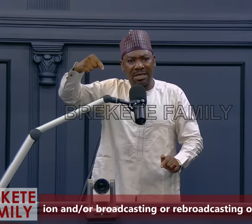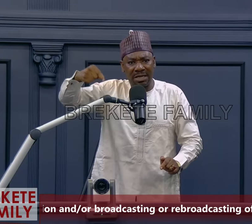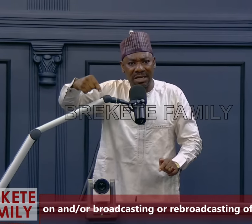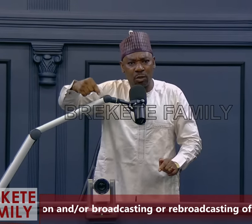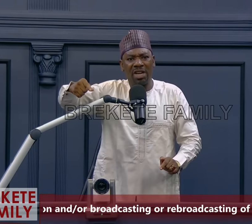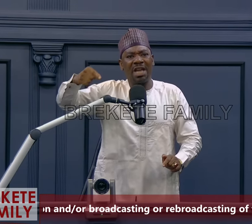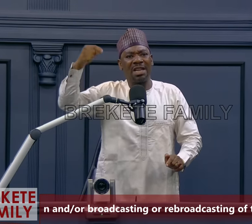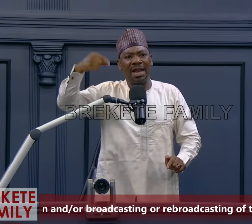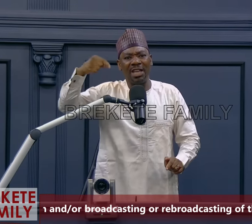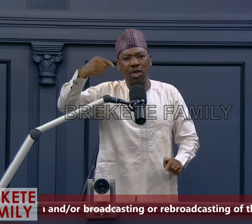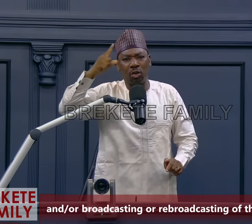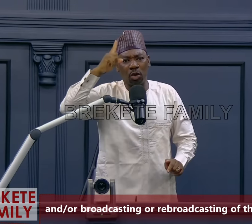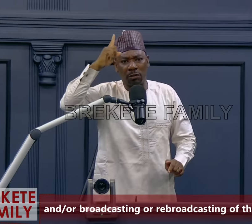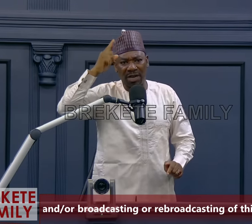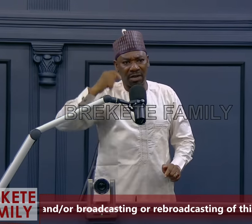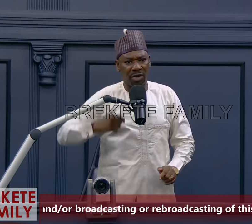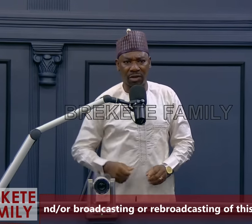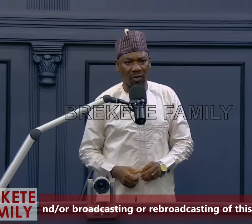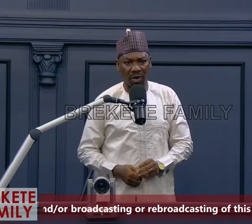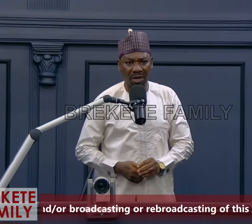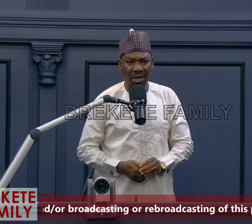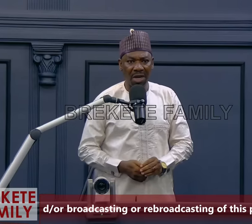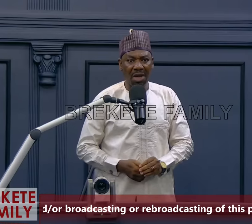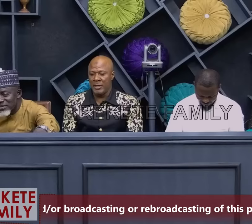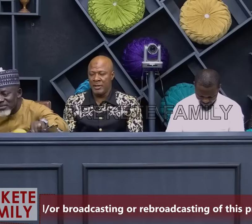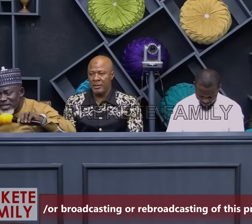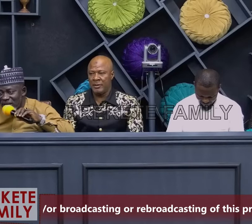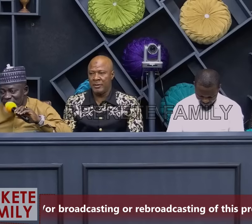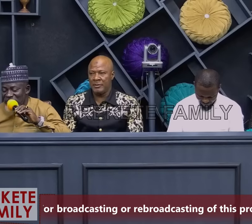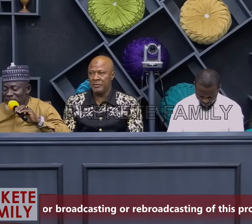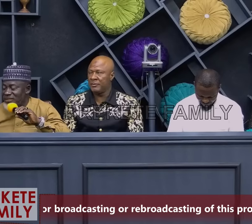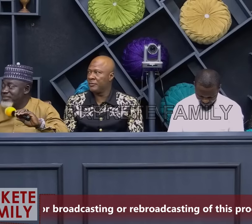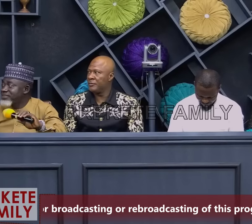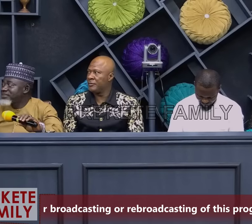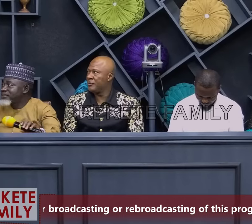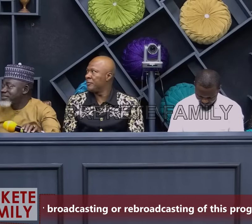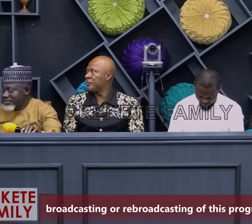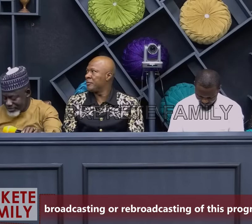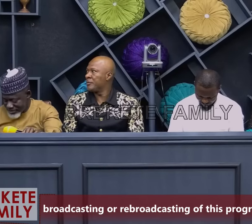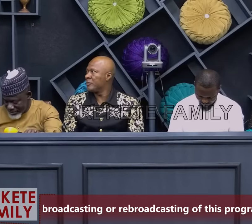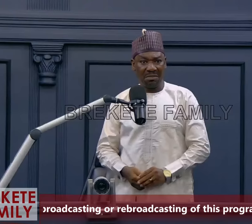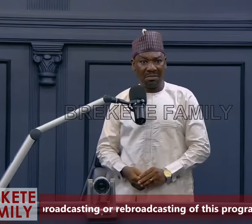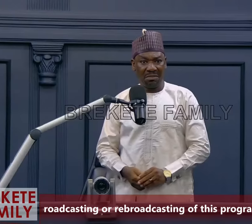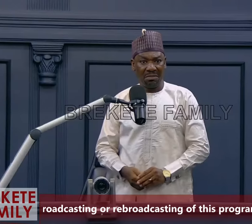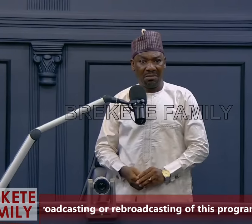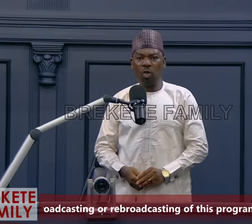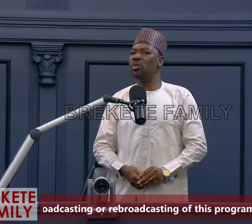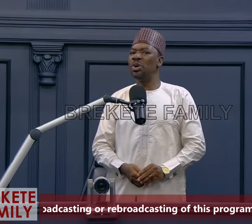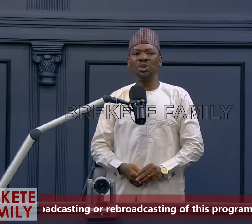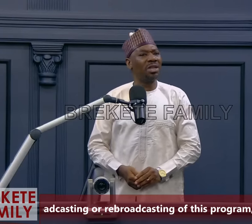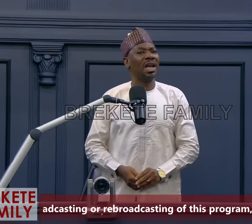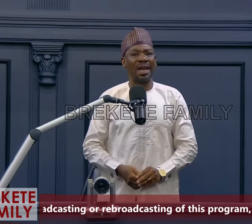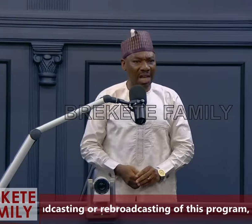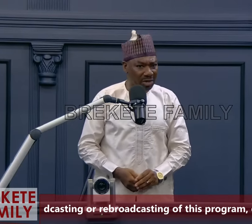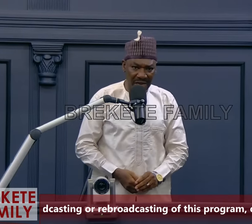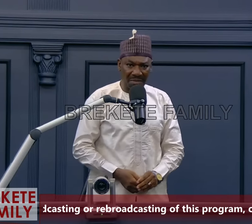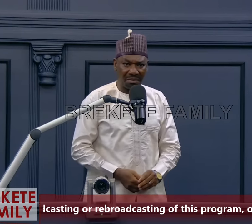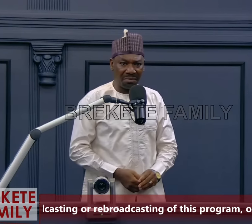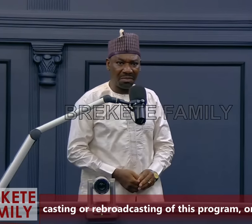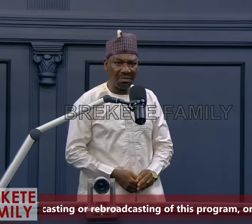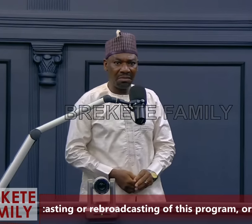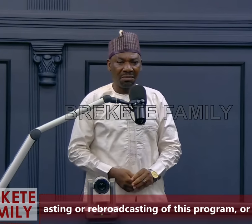better than it is whether they like it or not by the grace of God we will not allow them we will not